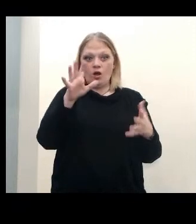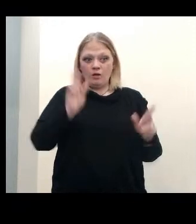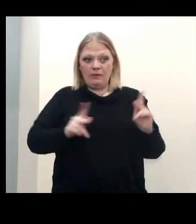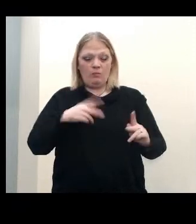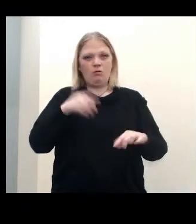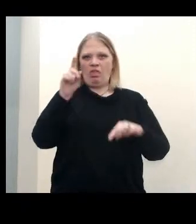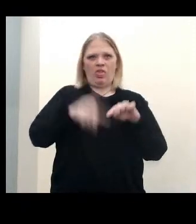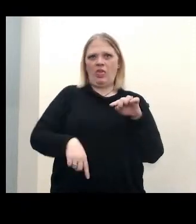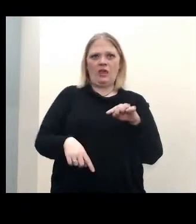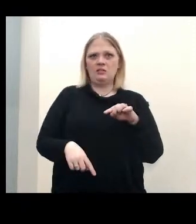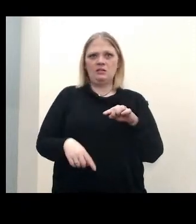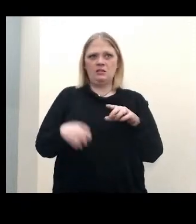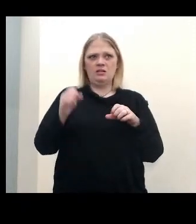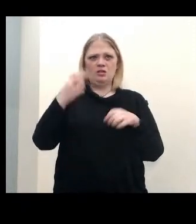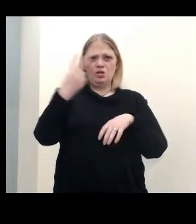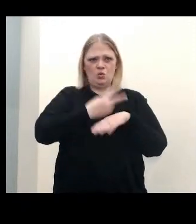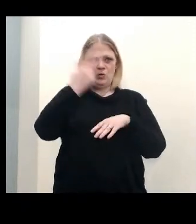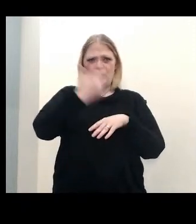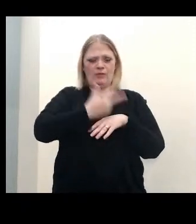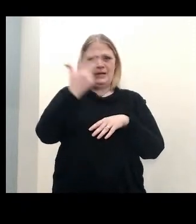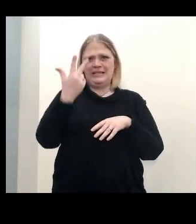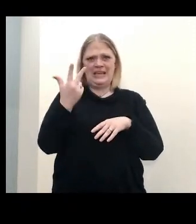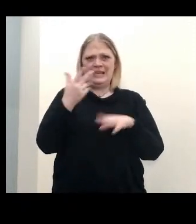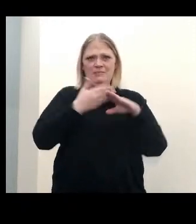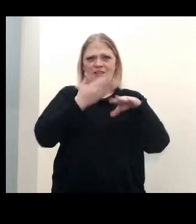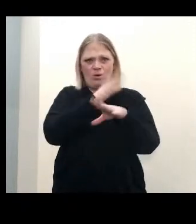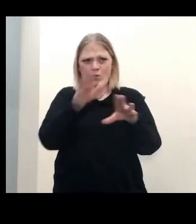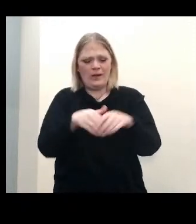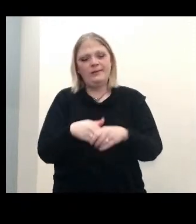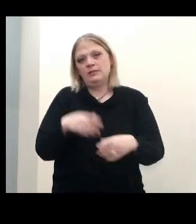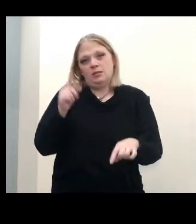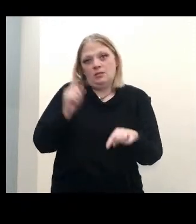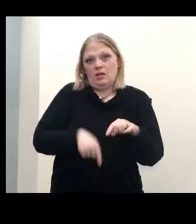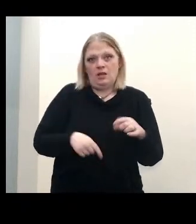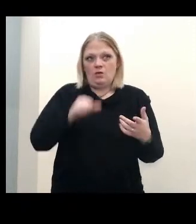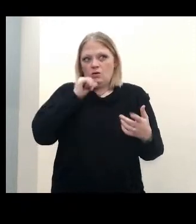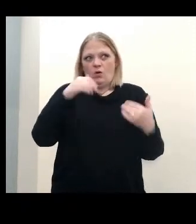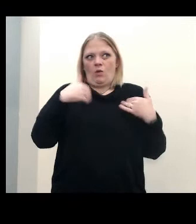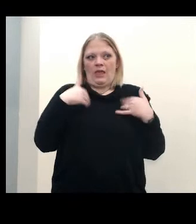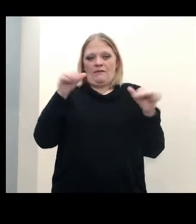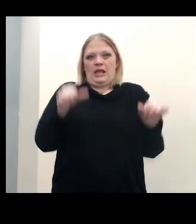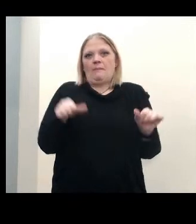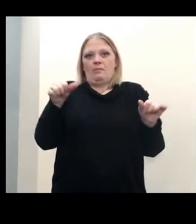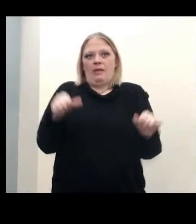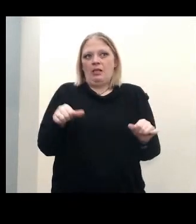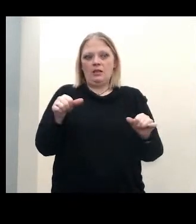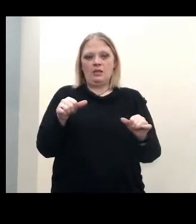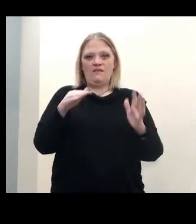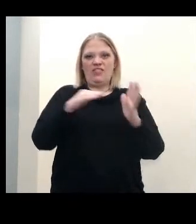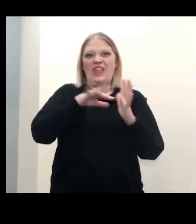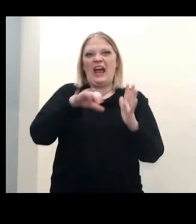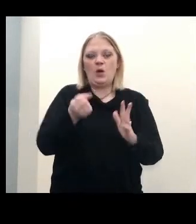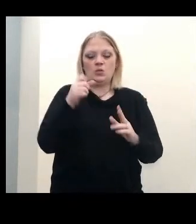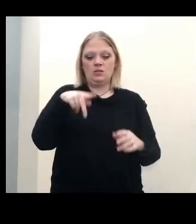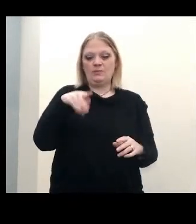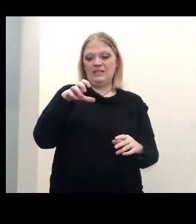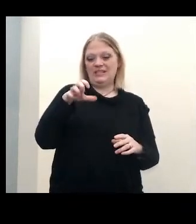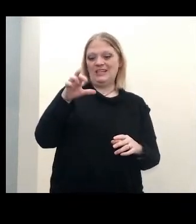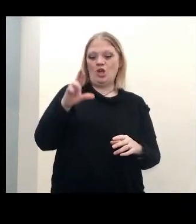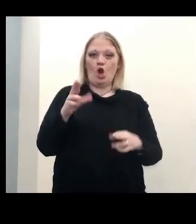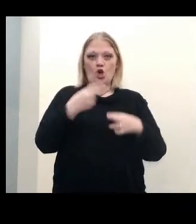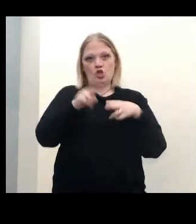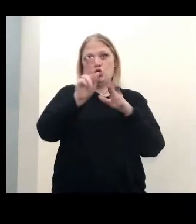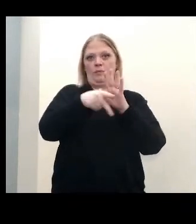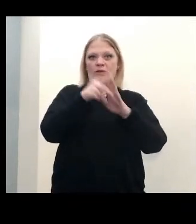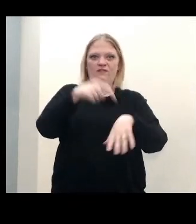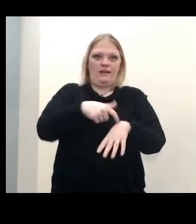going to be able to do that in a 2 or 3 day period before the wedding. We just don't have the capability of doing thousands of PCR tests in a very short